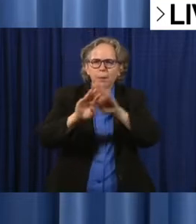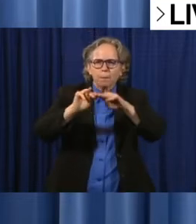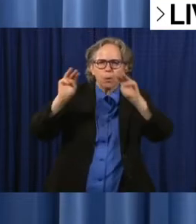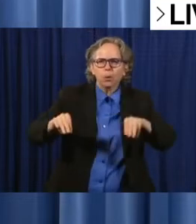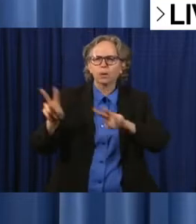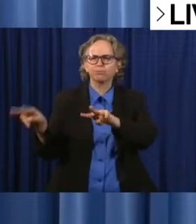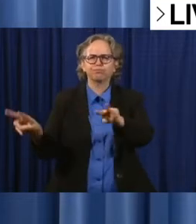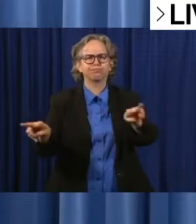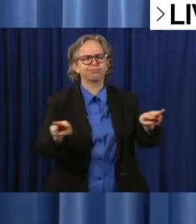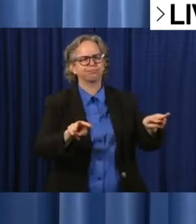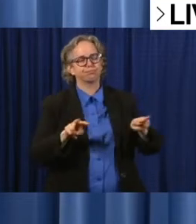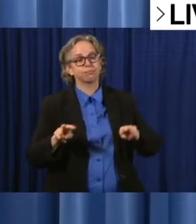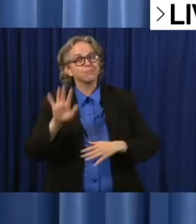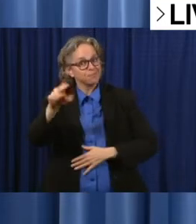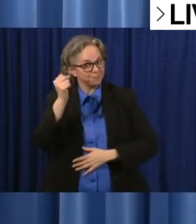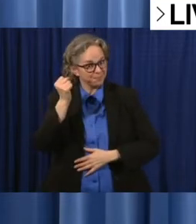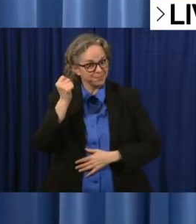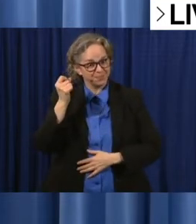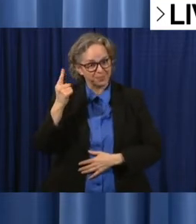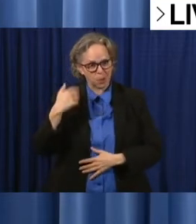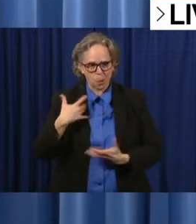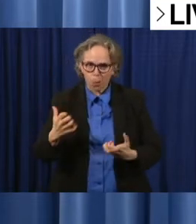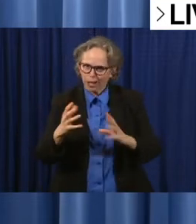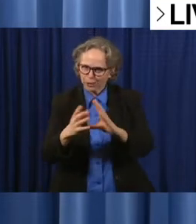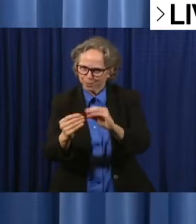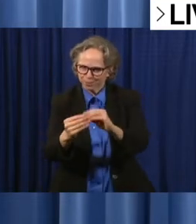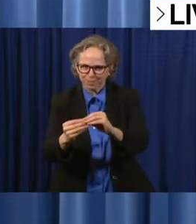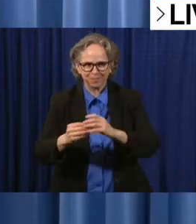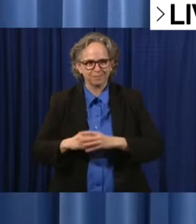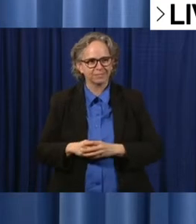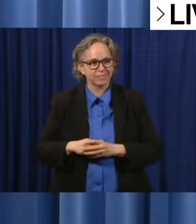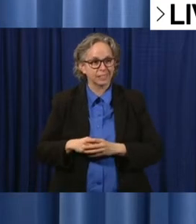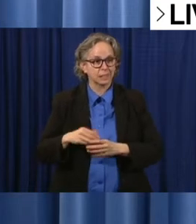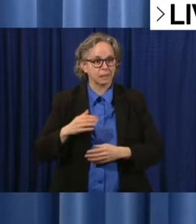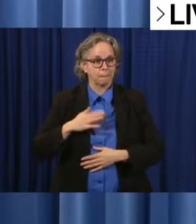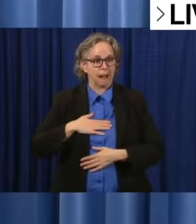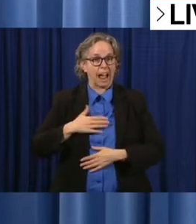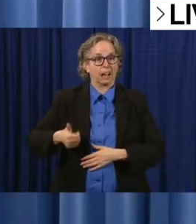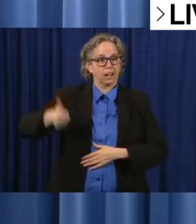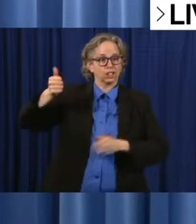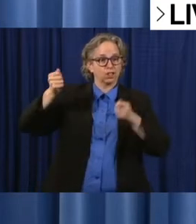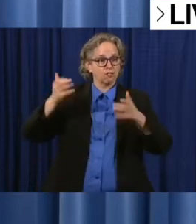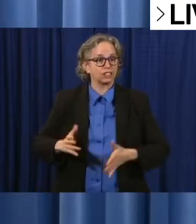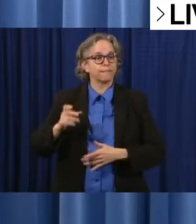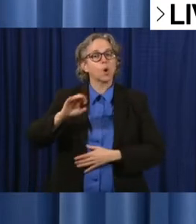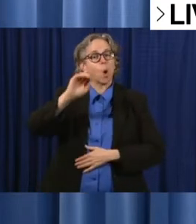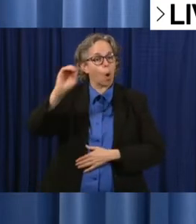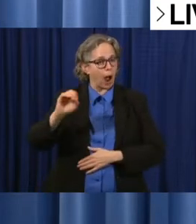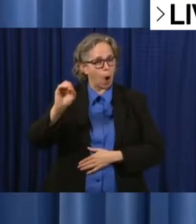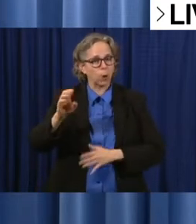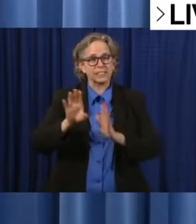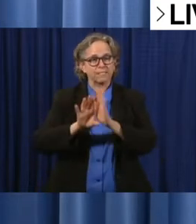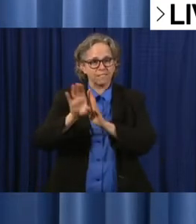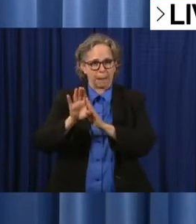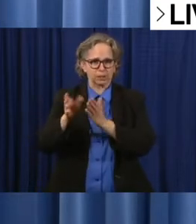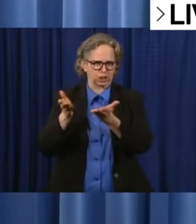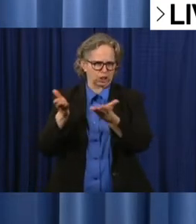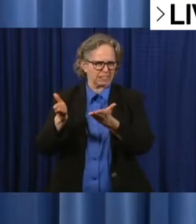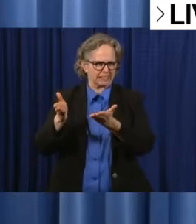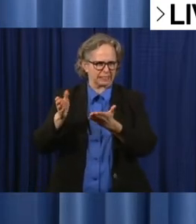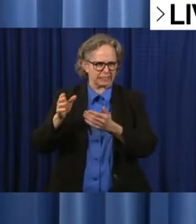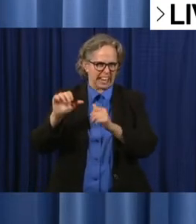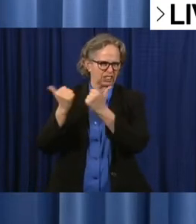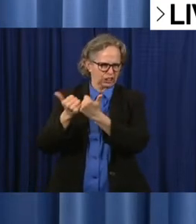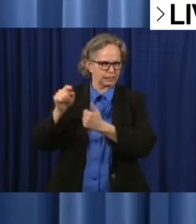Also want to mention Lydia Mihalik, who is our director of the Ohio Developmental Services Agency, is a 2002